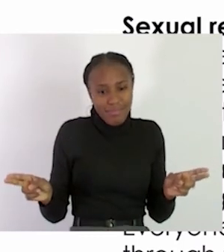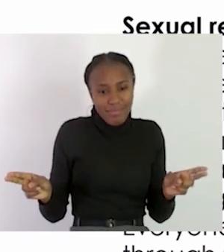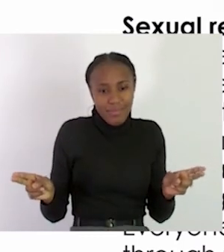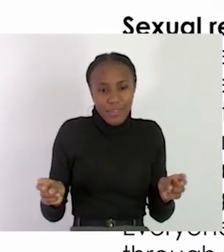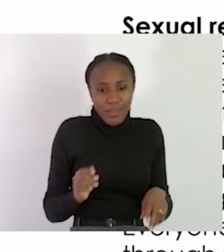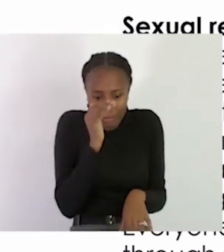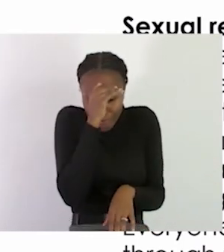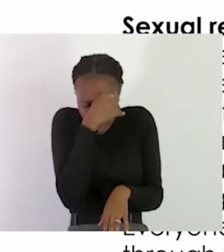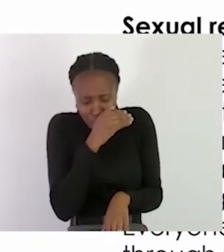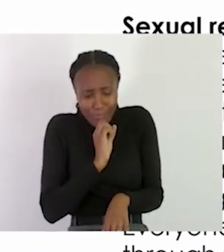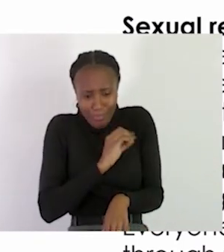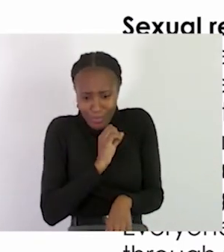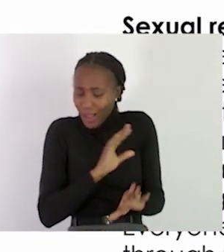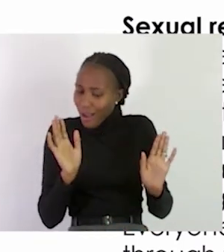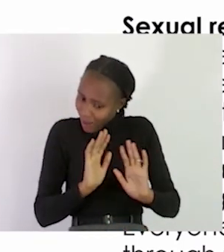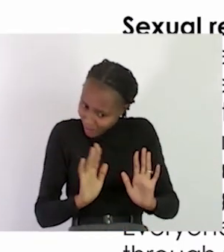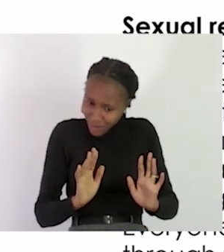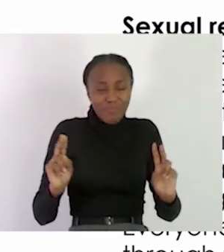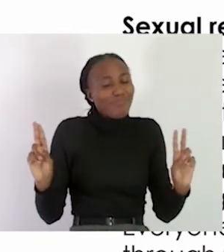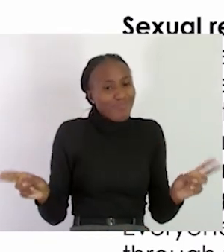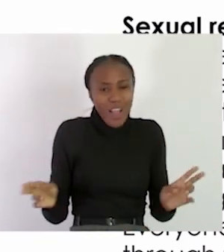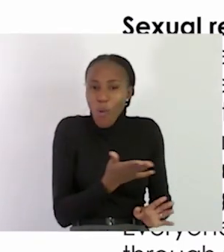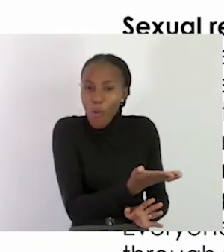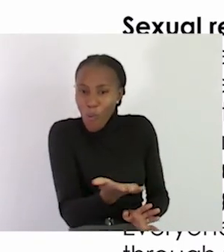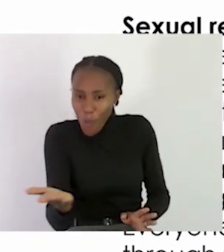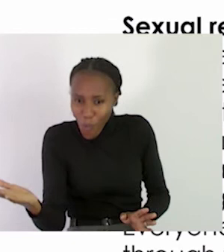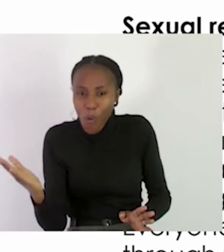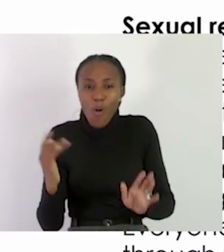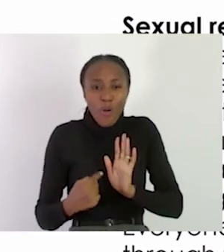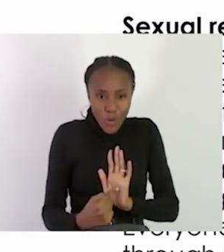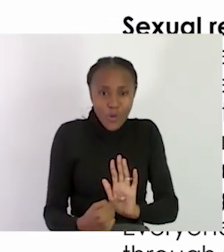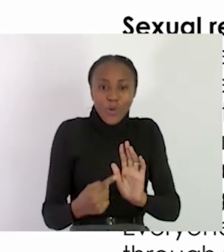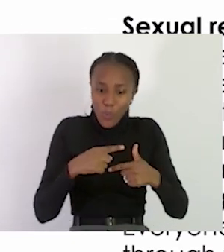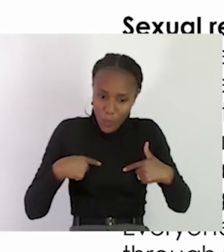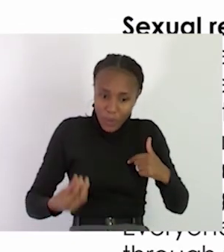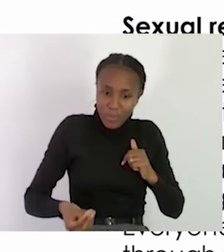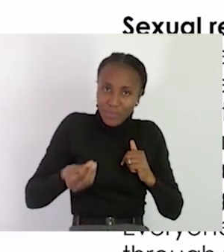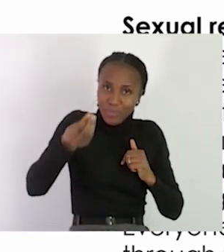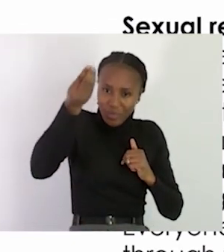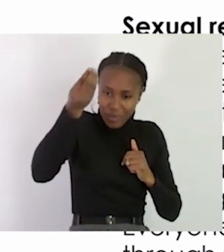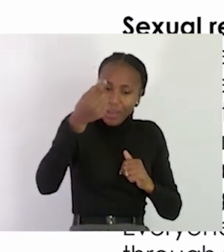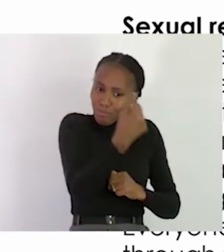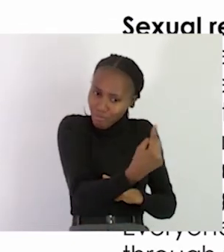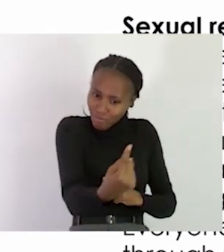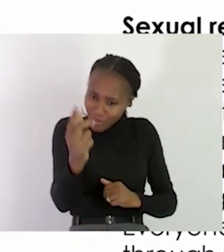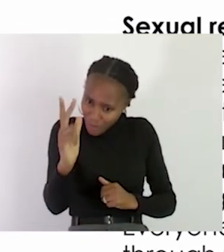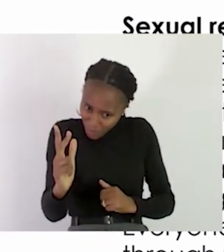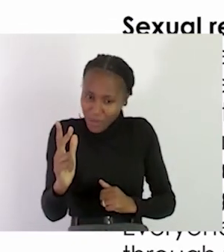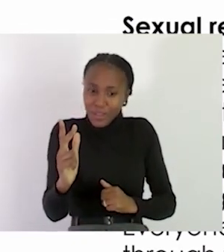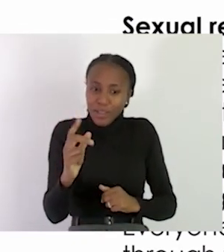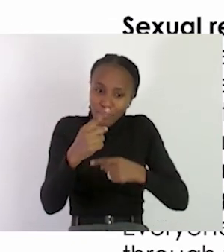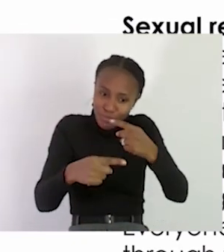to be afraid or embarrassed about. All of them are part of growing up. Everyone will go through them sooner